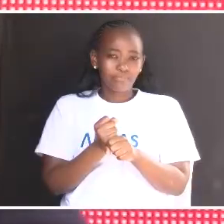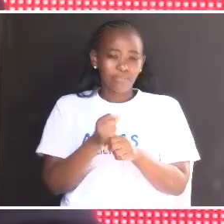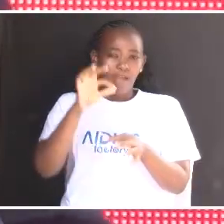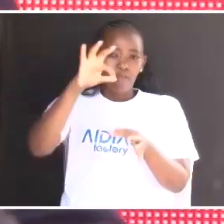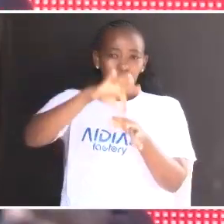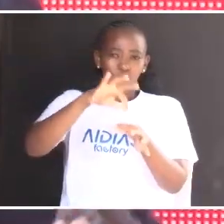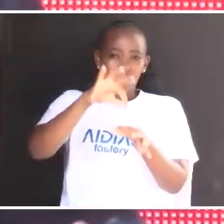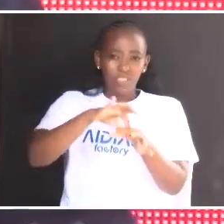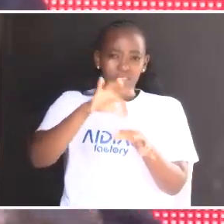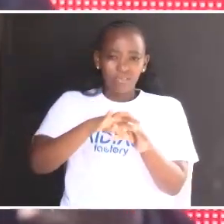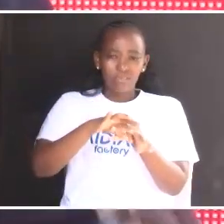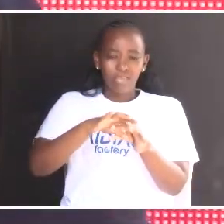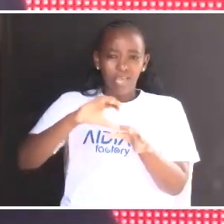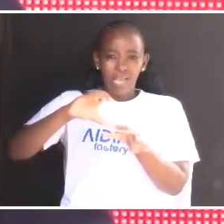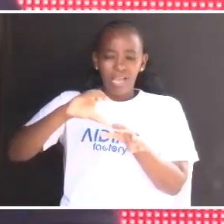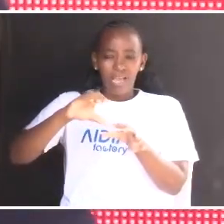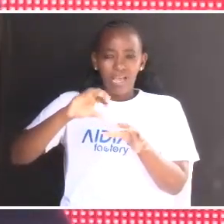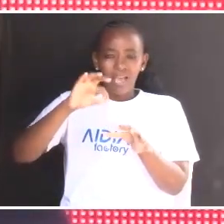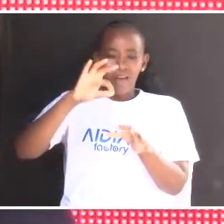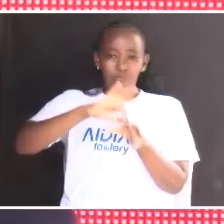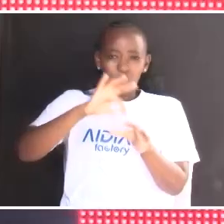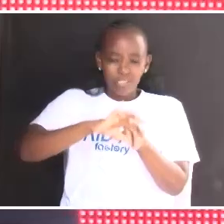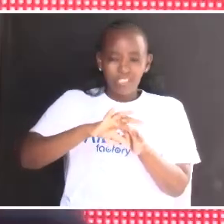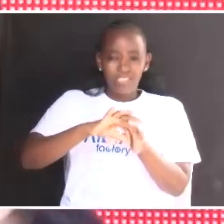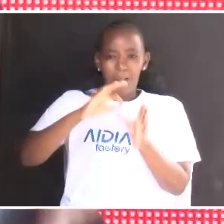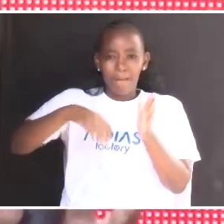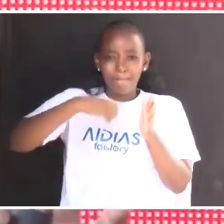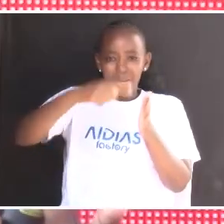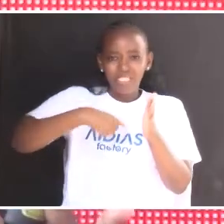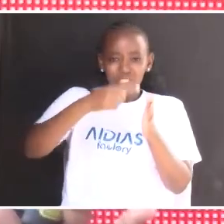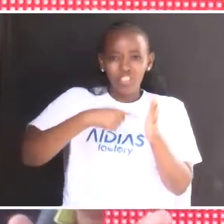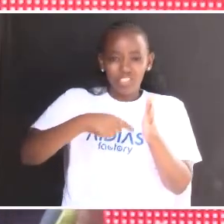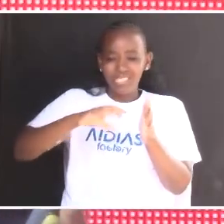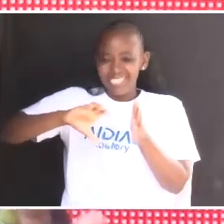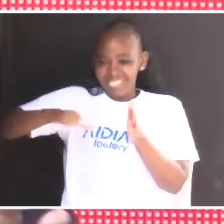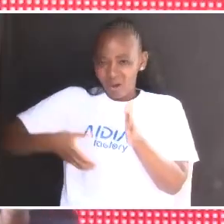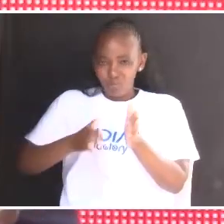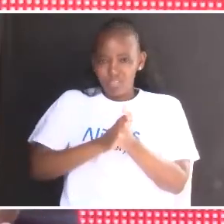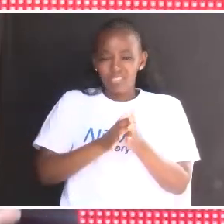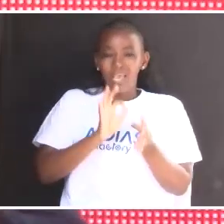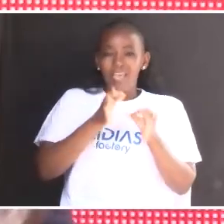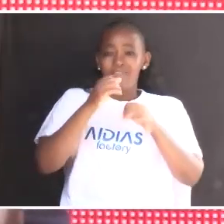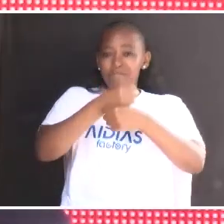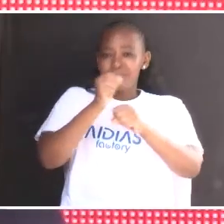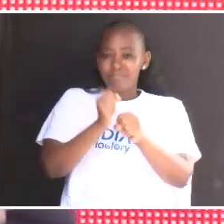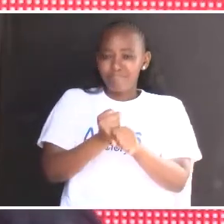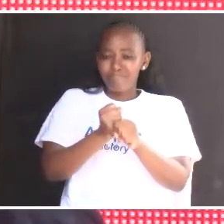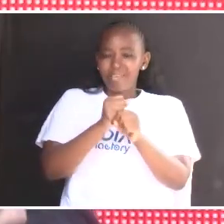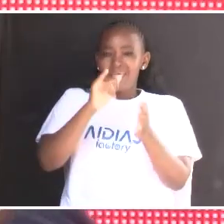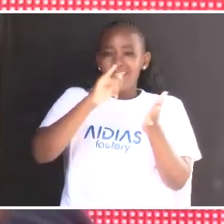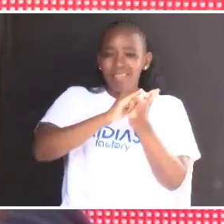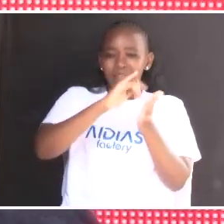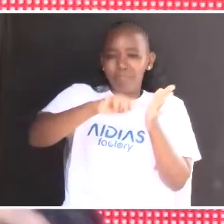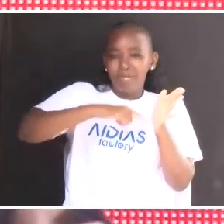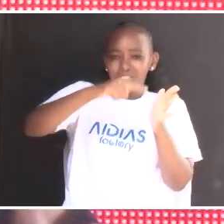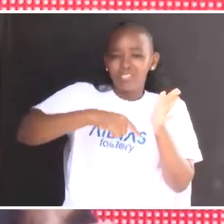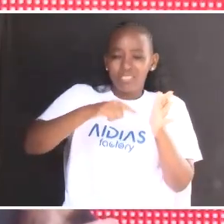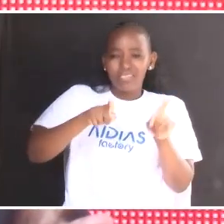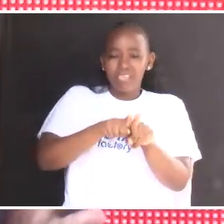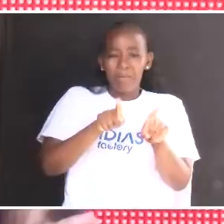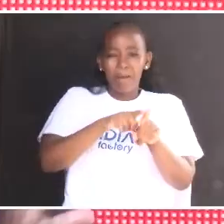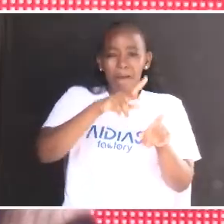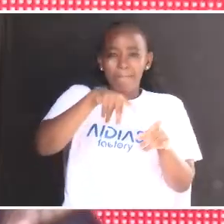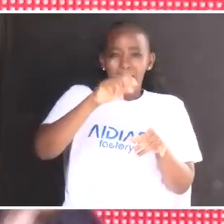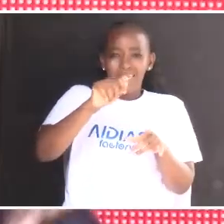voting, counting or tallying machine. That machine, akiweza kuitengeneza, that would be a patent if it has